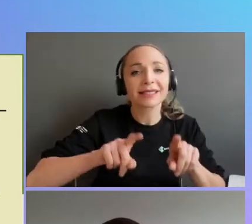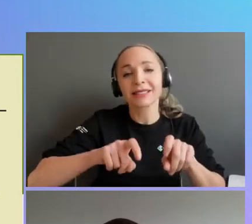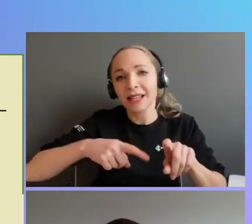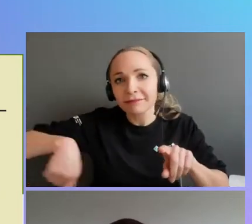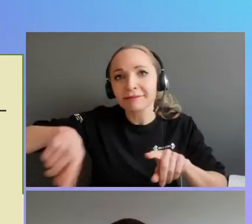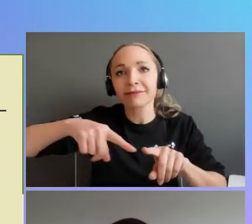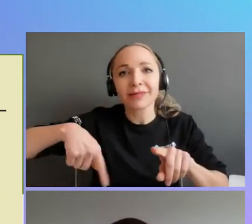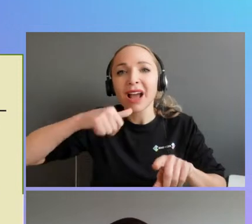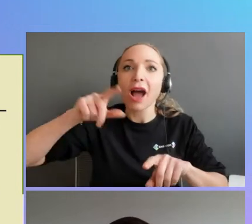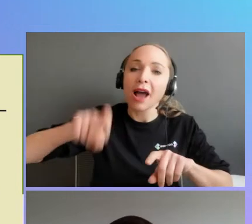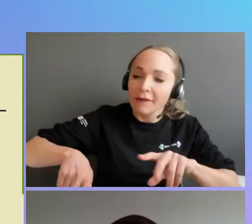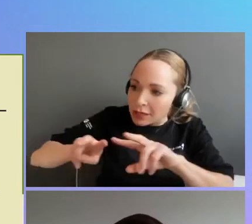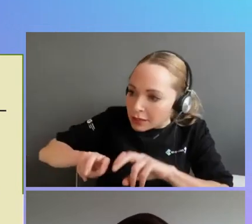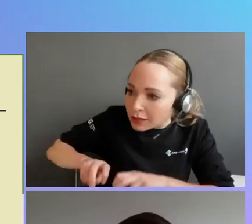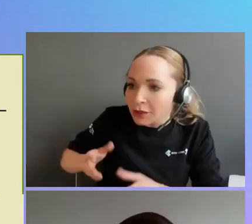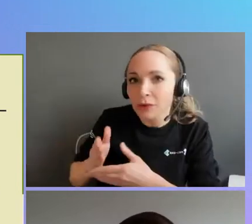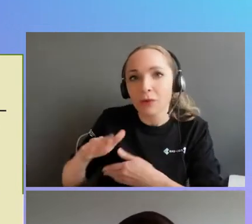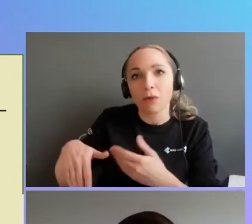run.